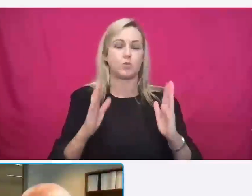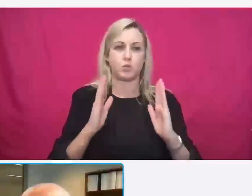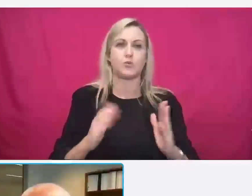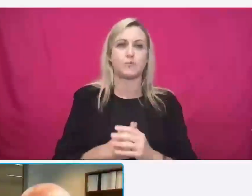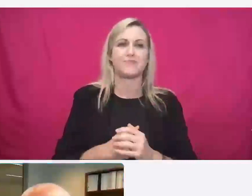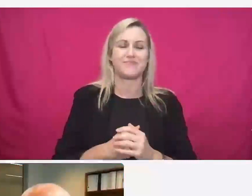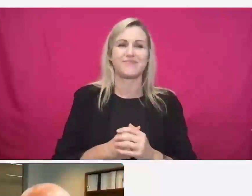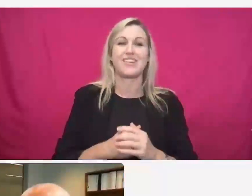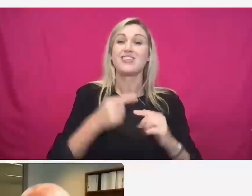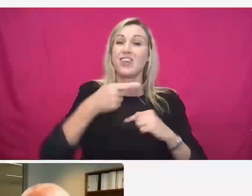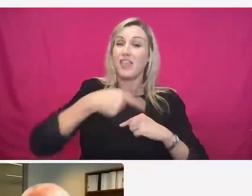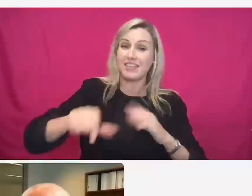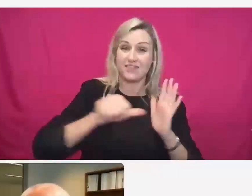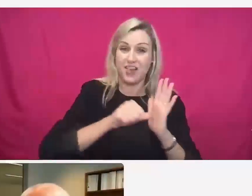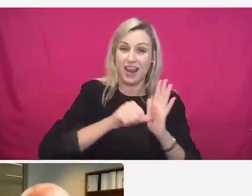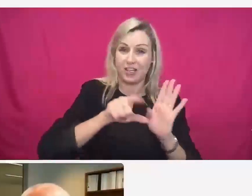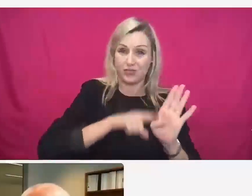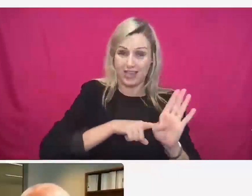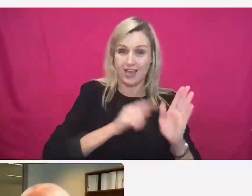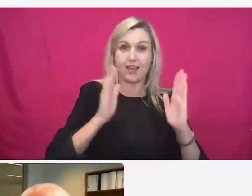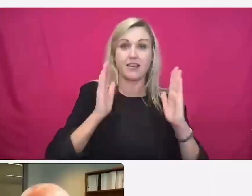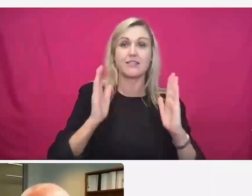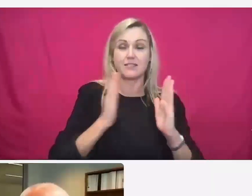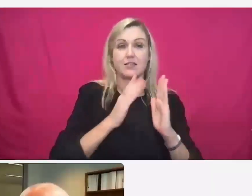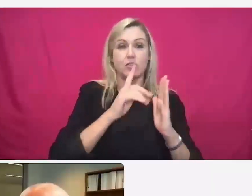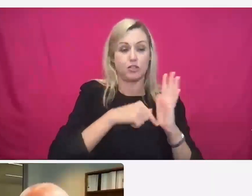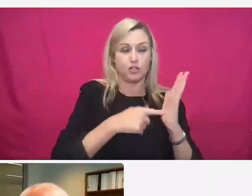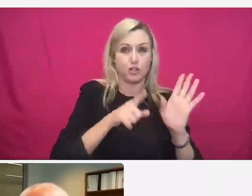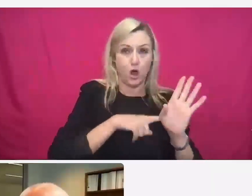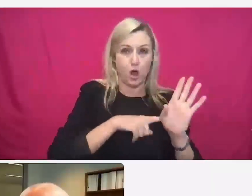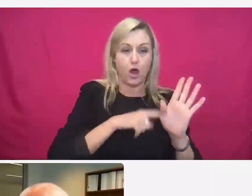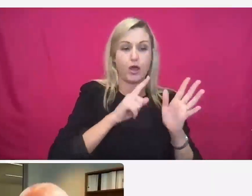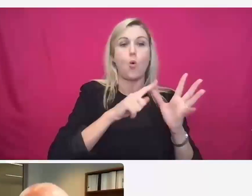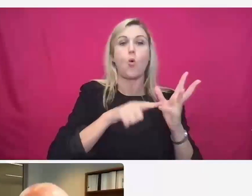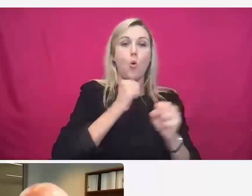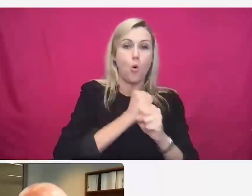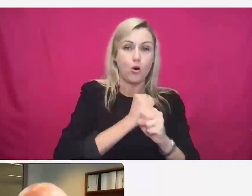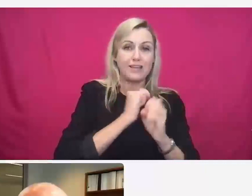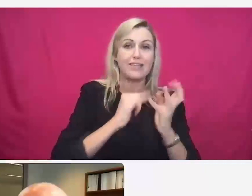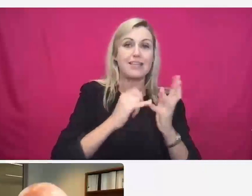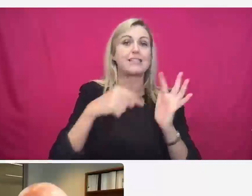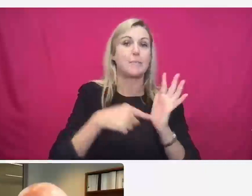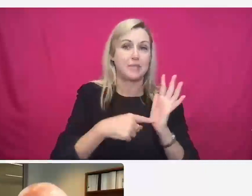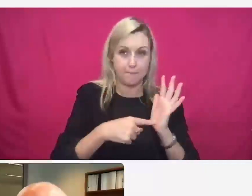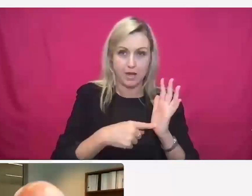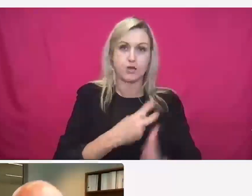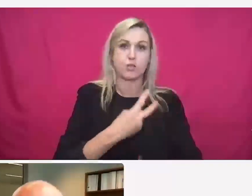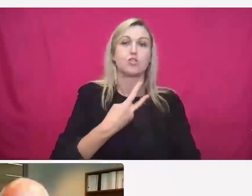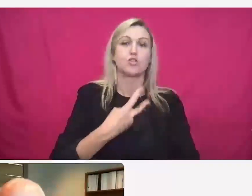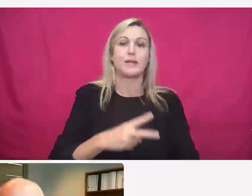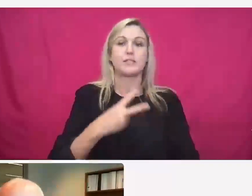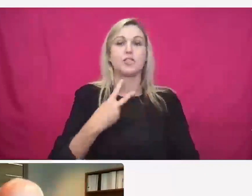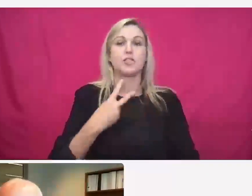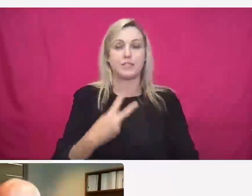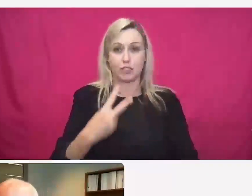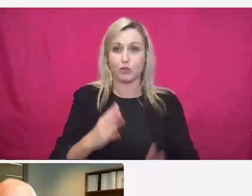So this financial year will be July, August, September of 2022,